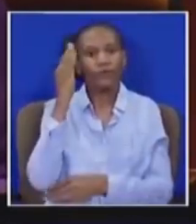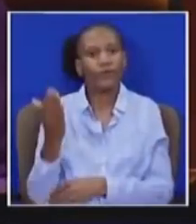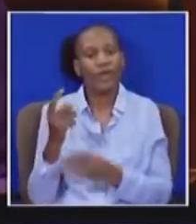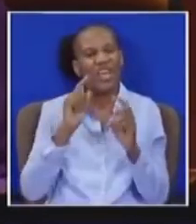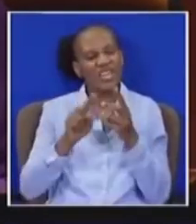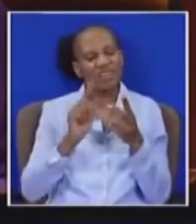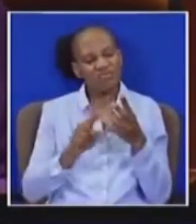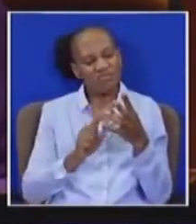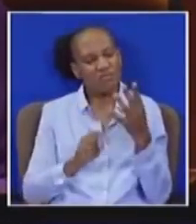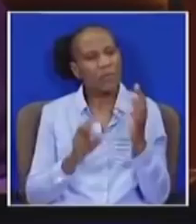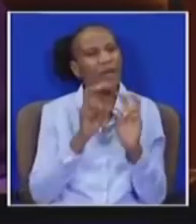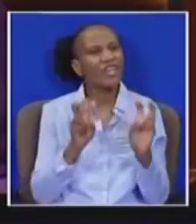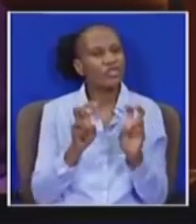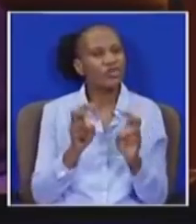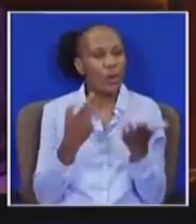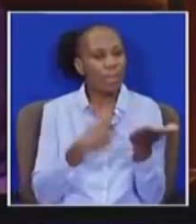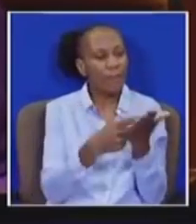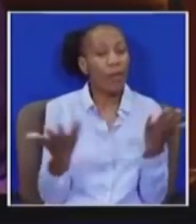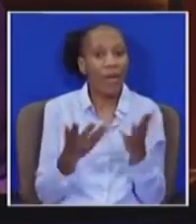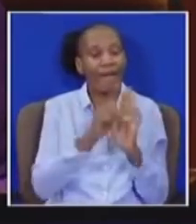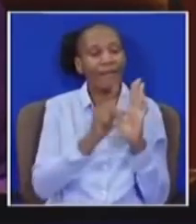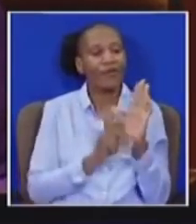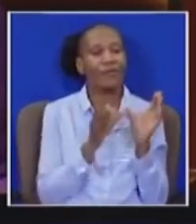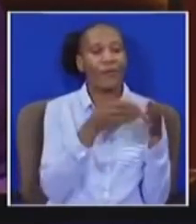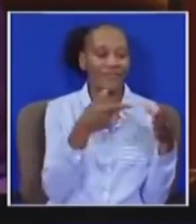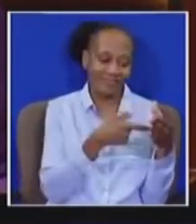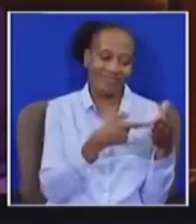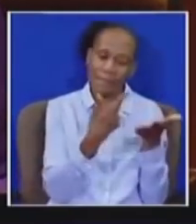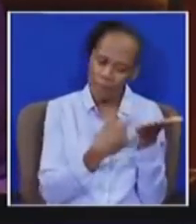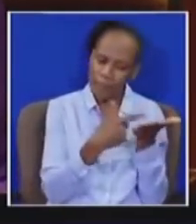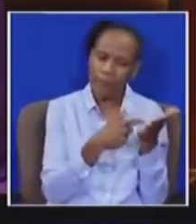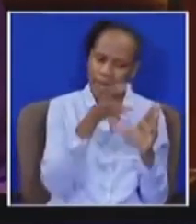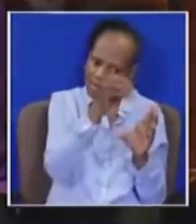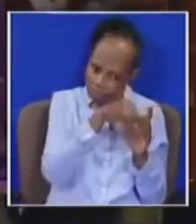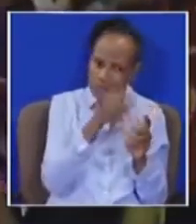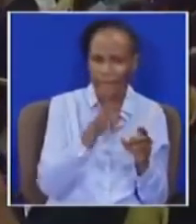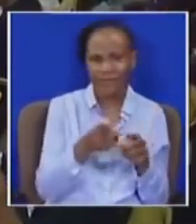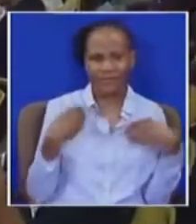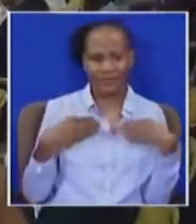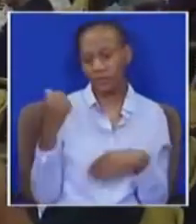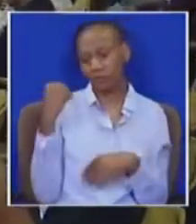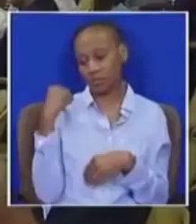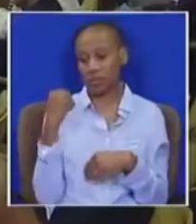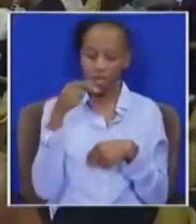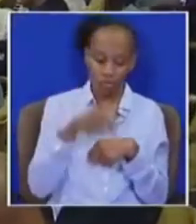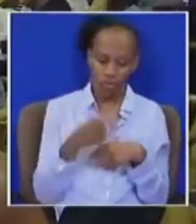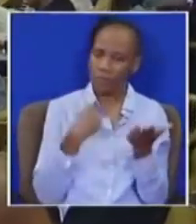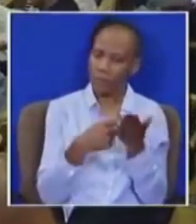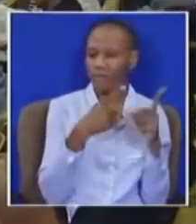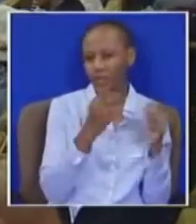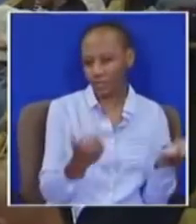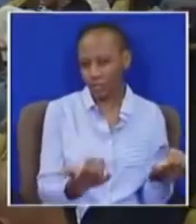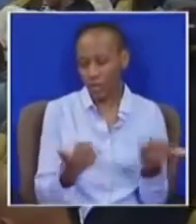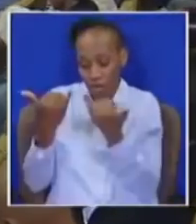are discussed in the program committee, which met today and yesterday. Rather, the